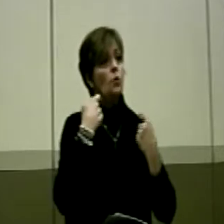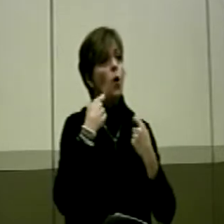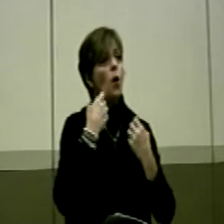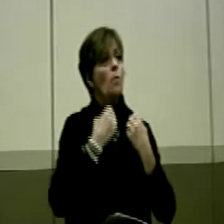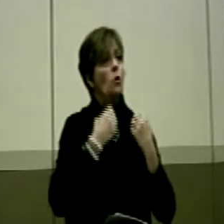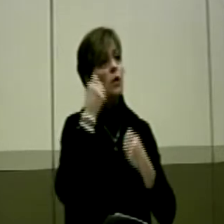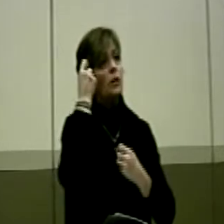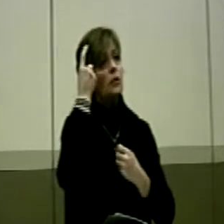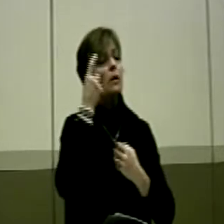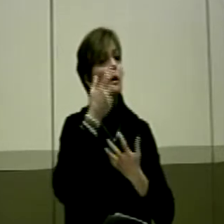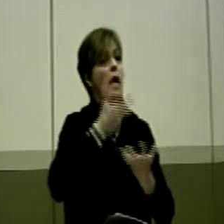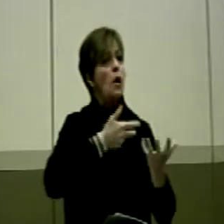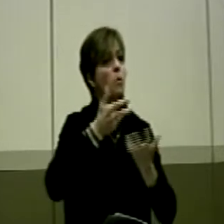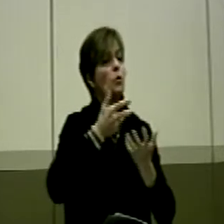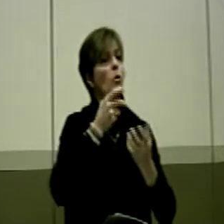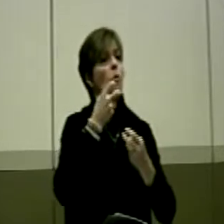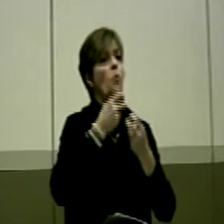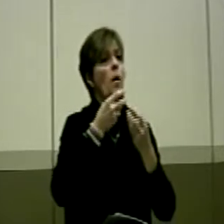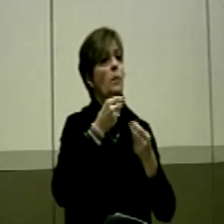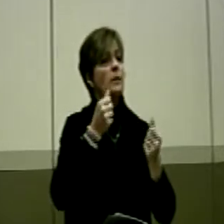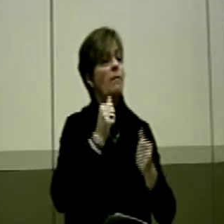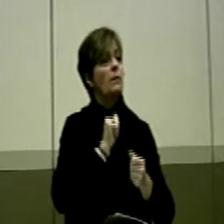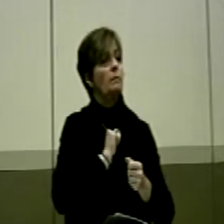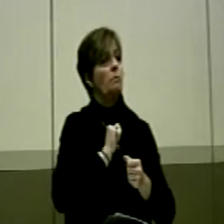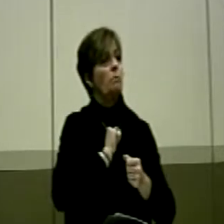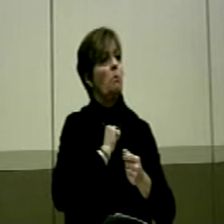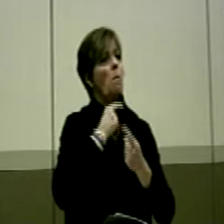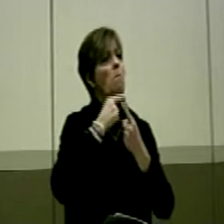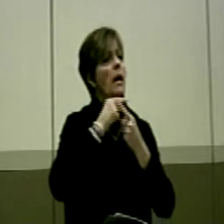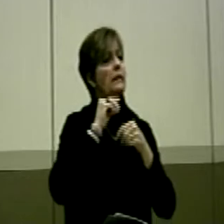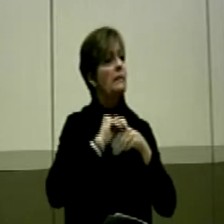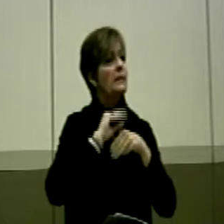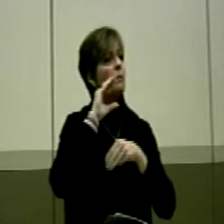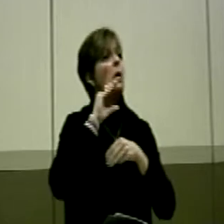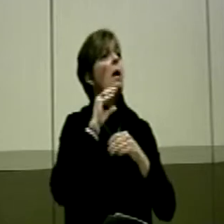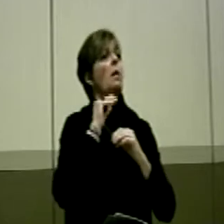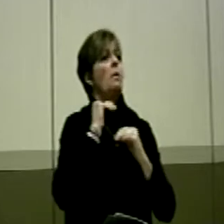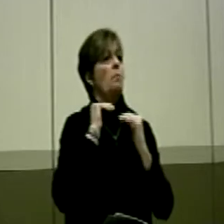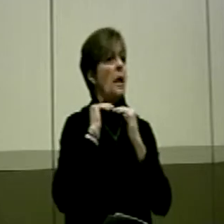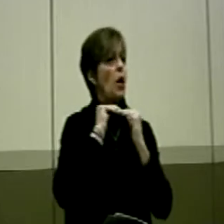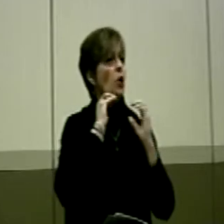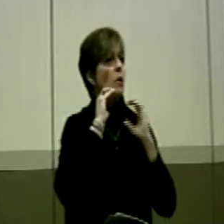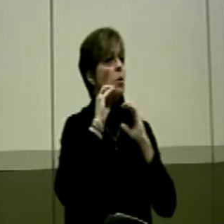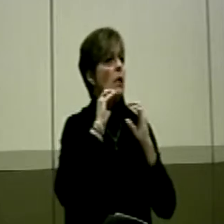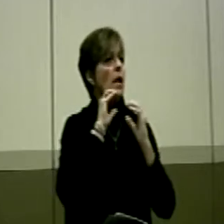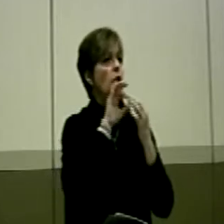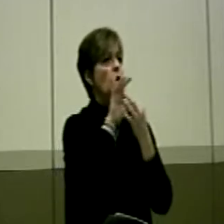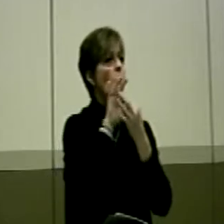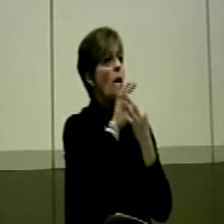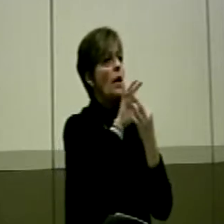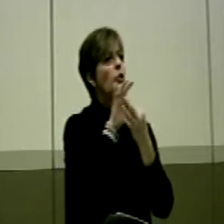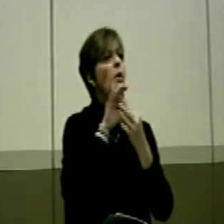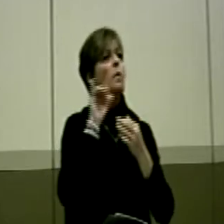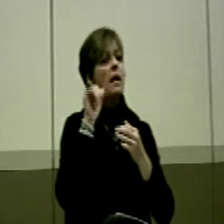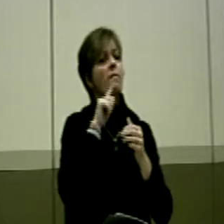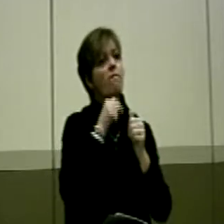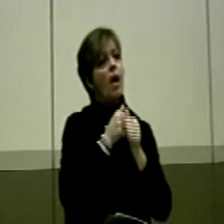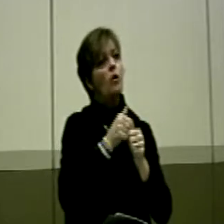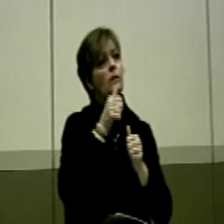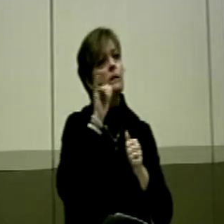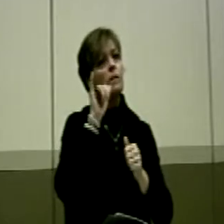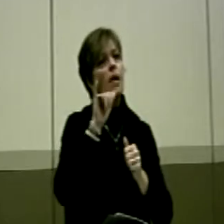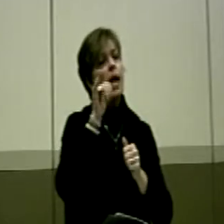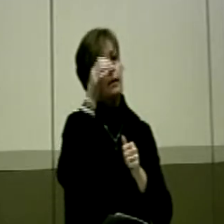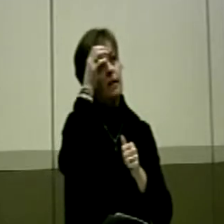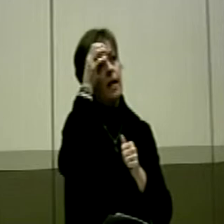peer communication and relationships. And it really follows that just a cognitive behavioral approach, which is what a lot of the programs do, which is good